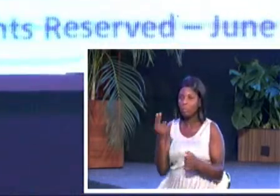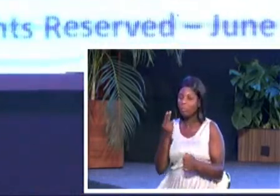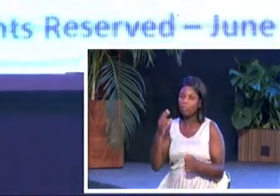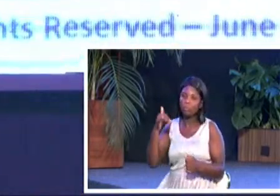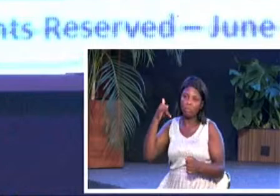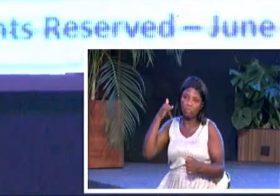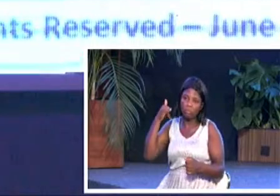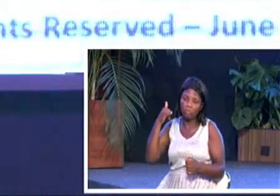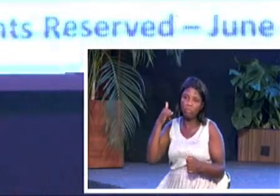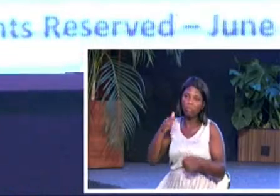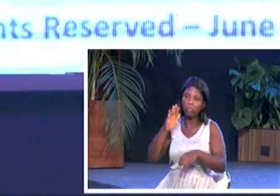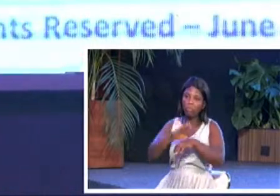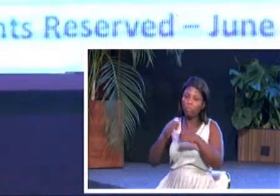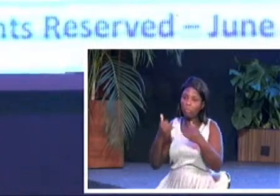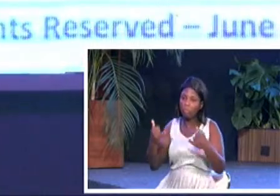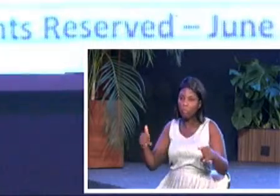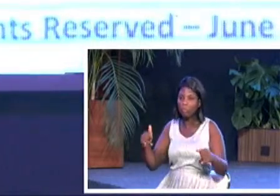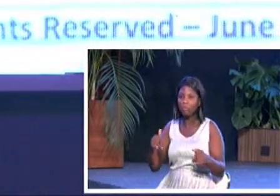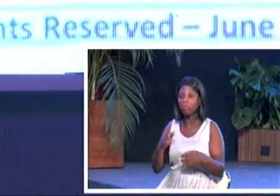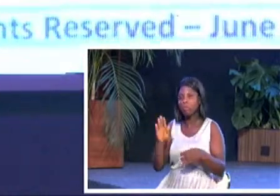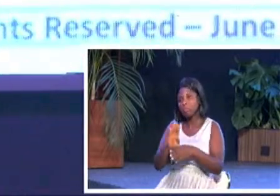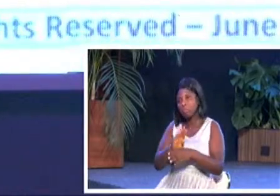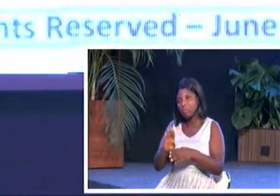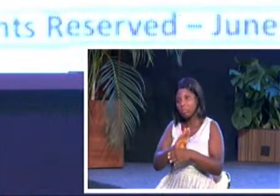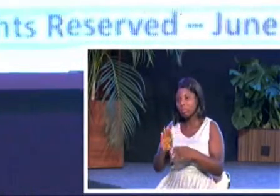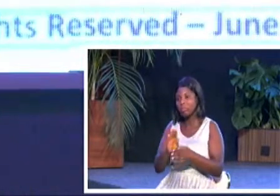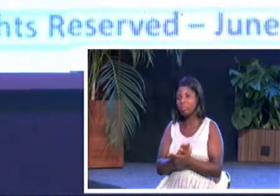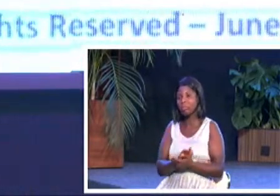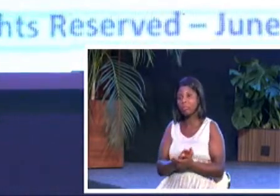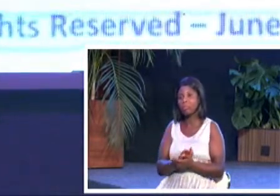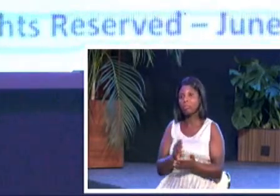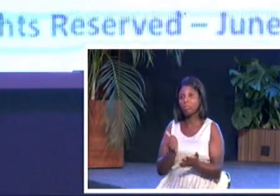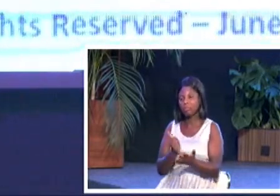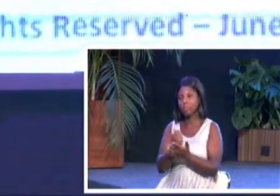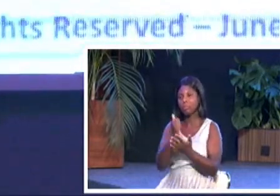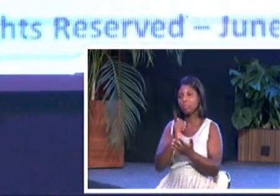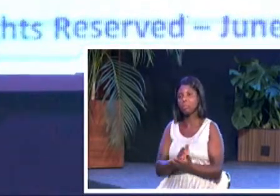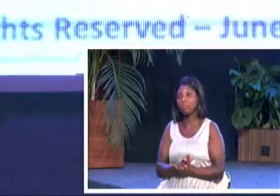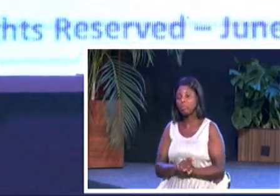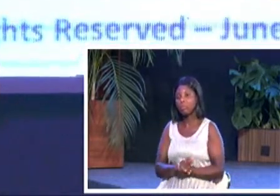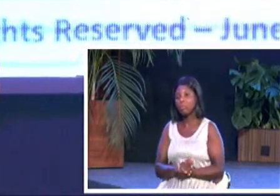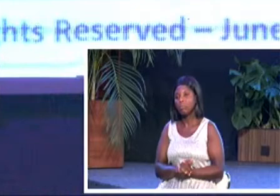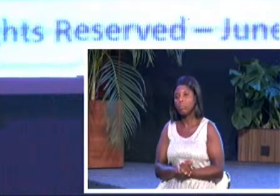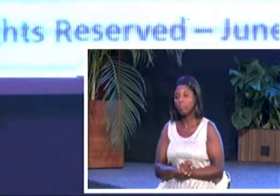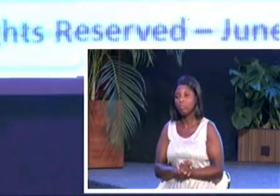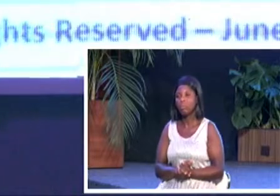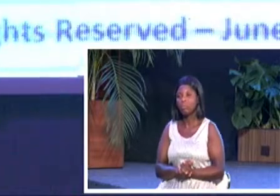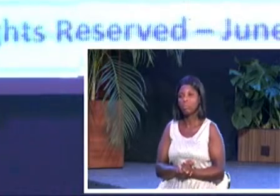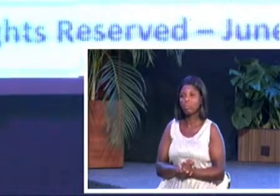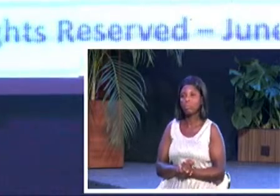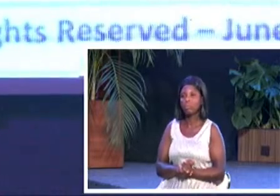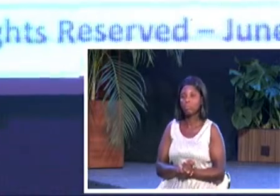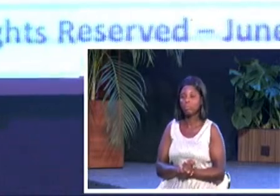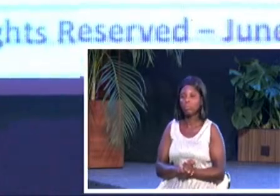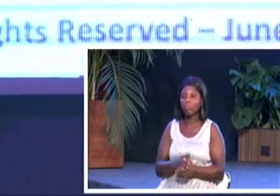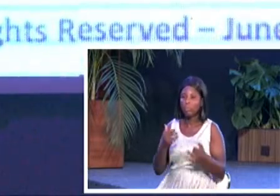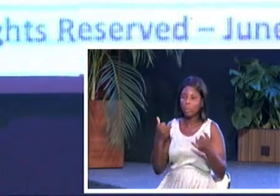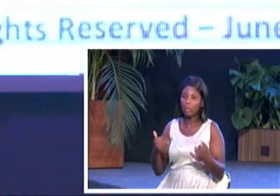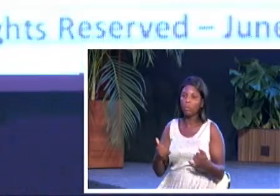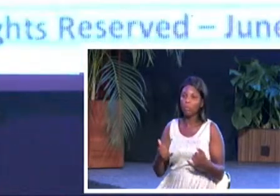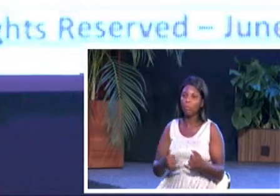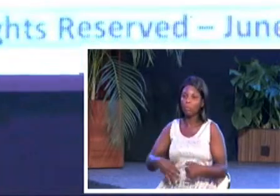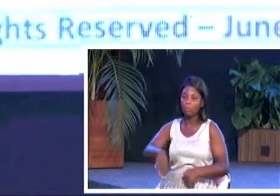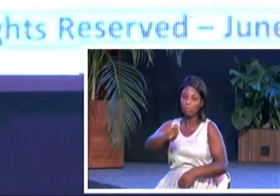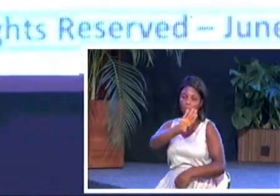Paz, so long as they have an Instagram page, can be reached globally. People sell their kente cloth and a lot